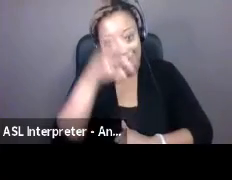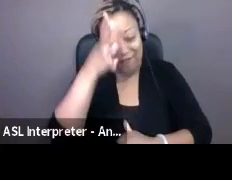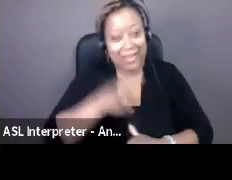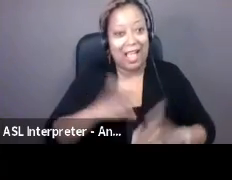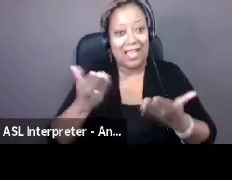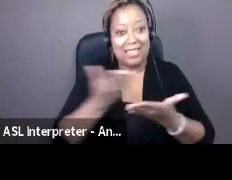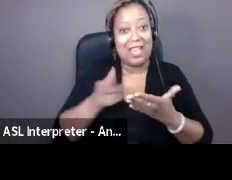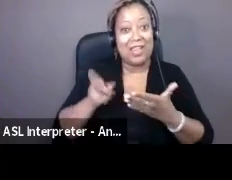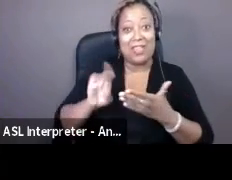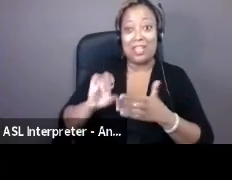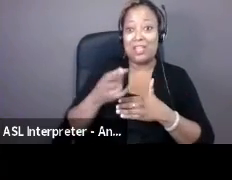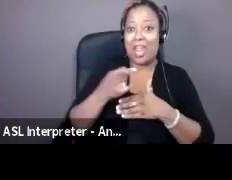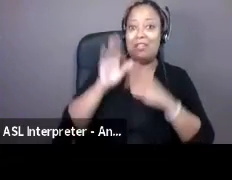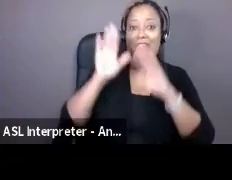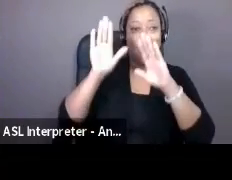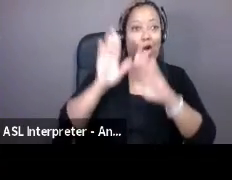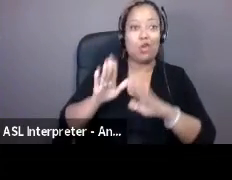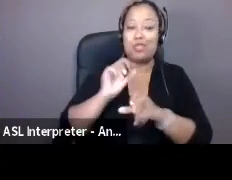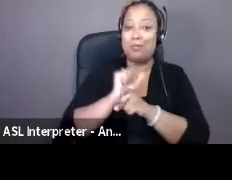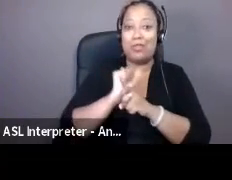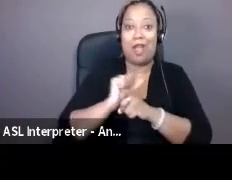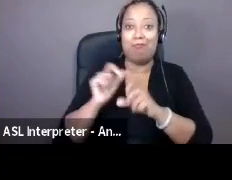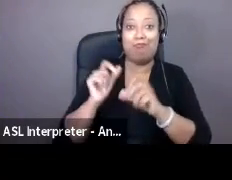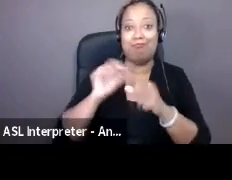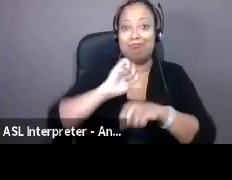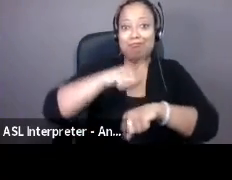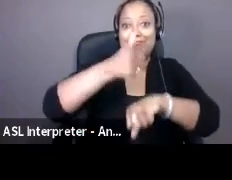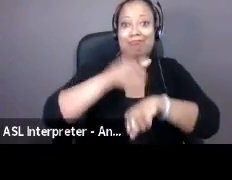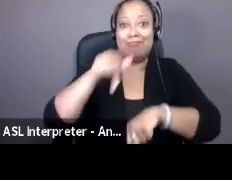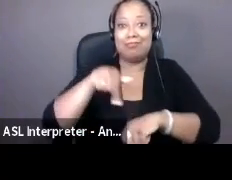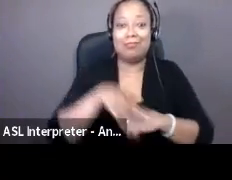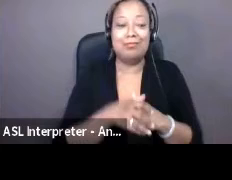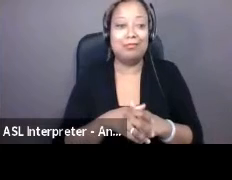done an awesome job of putting it all together.